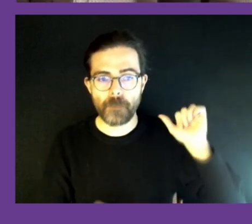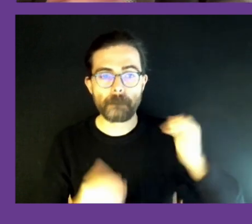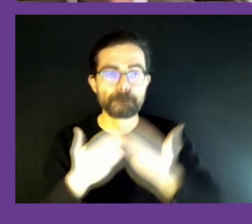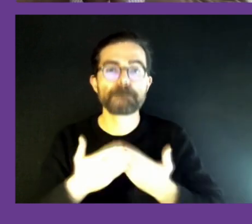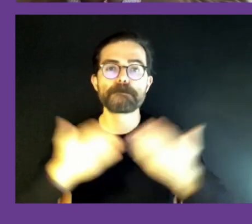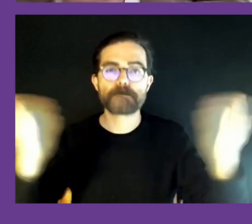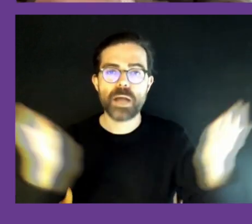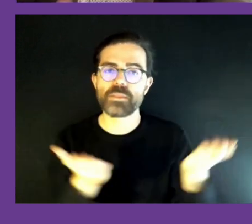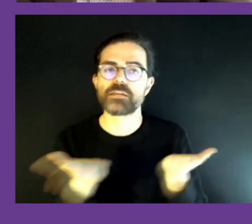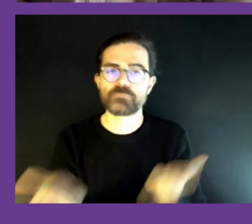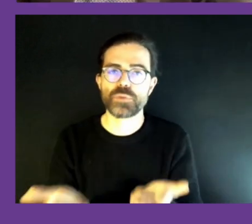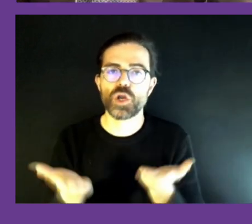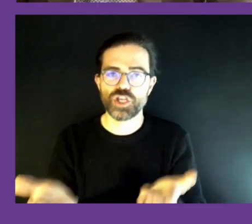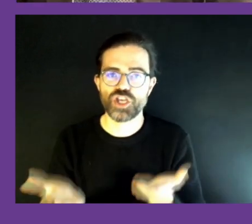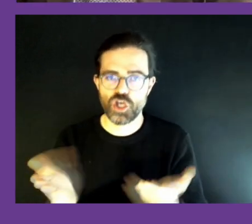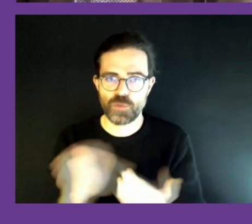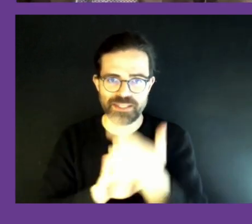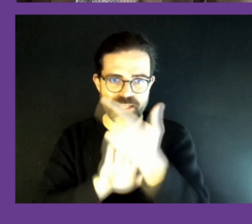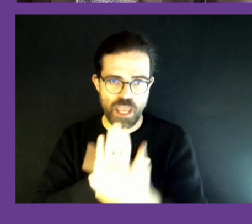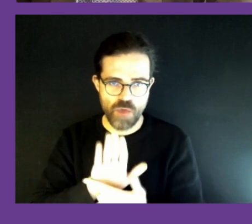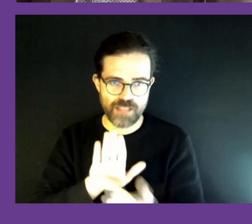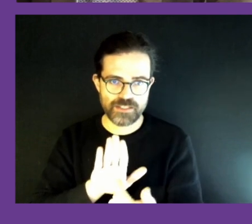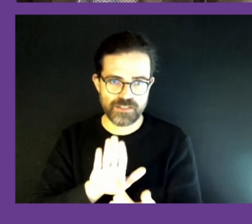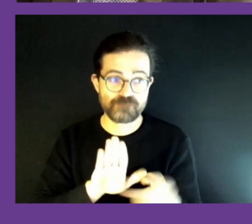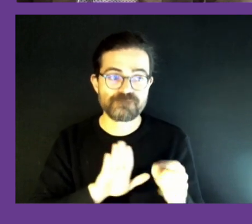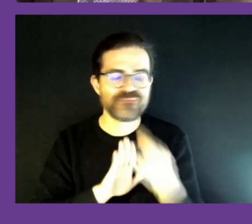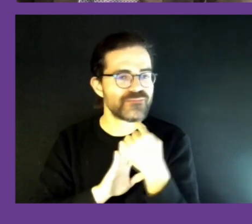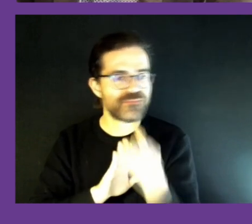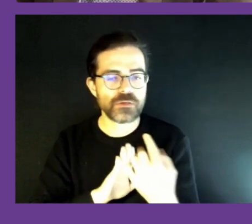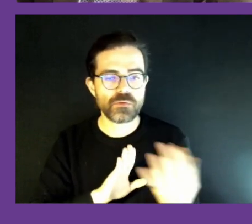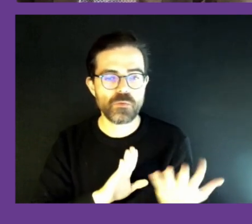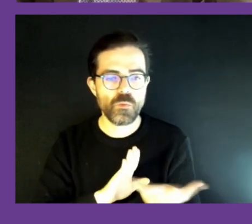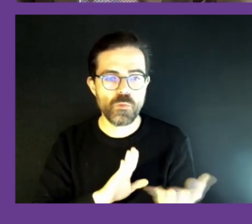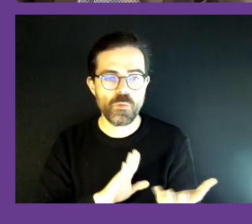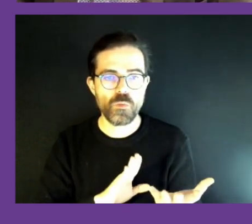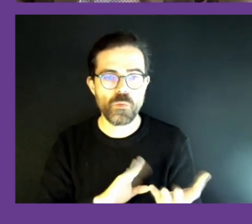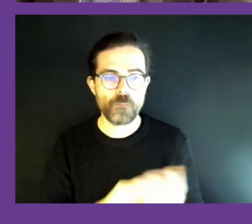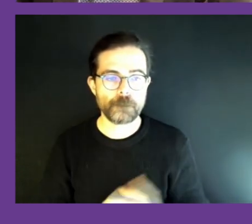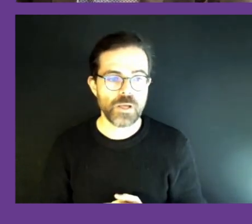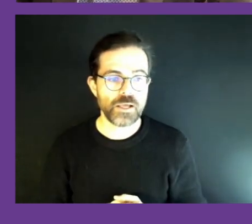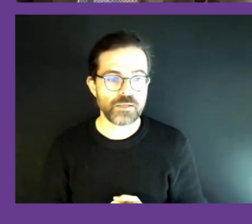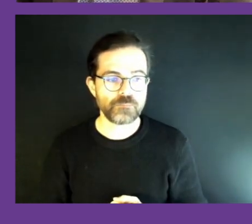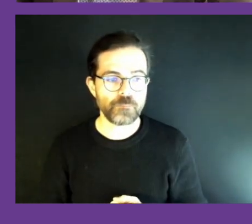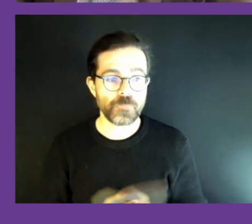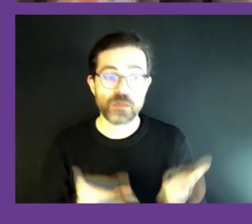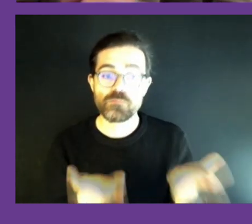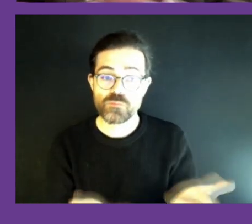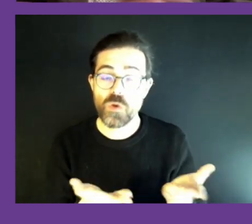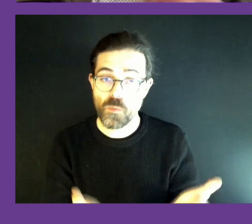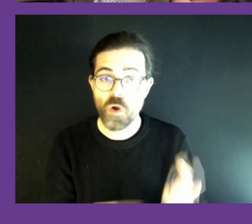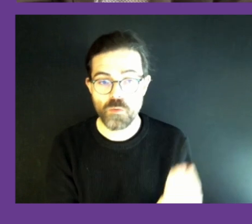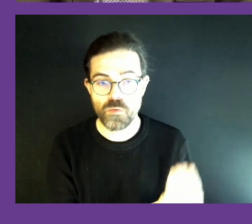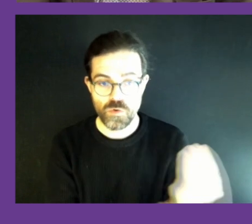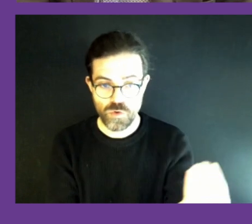criteria for all the procurement that is intended for use by natural persons, the technical specifications